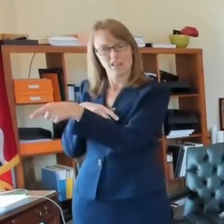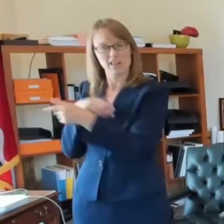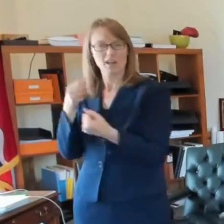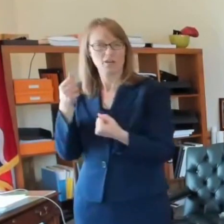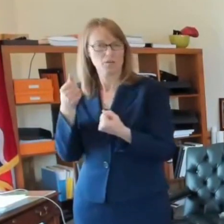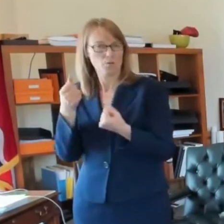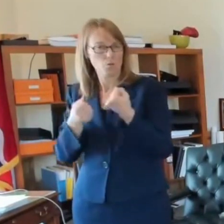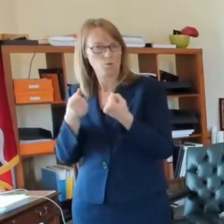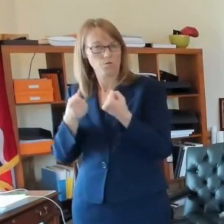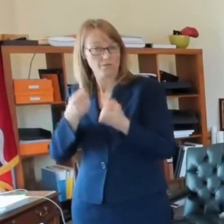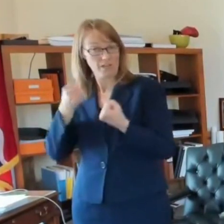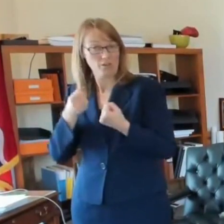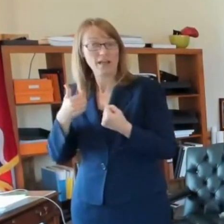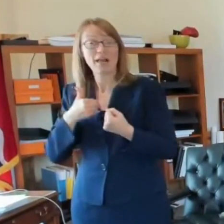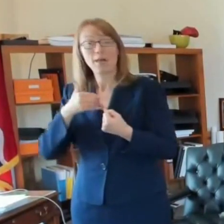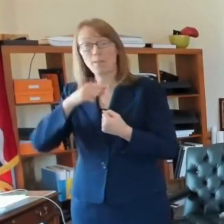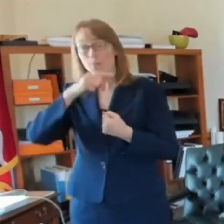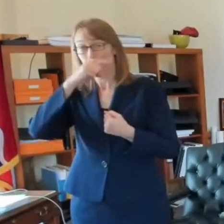no license plate.